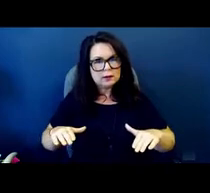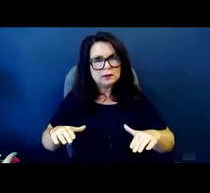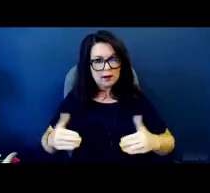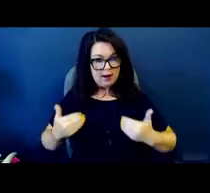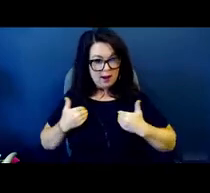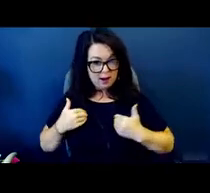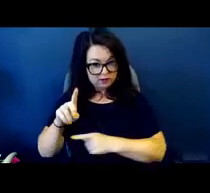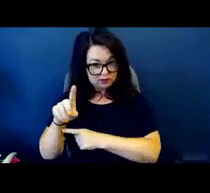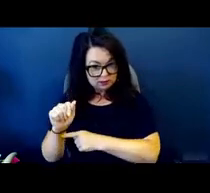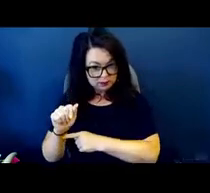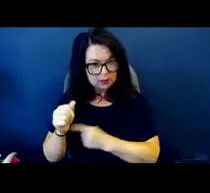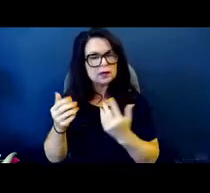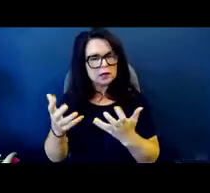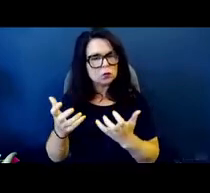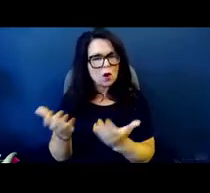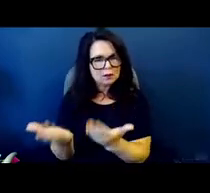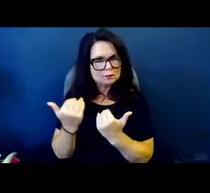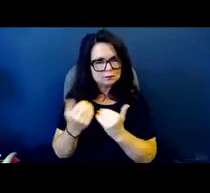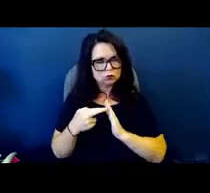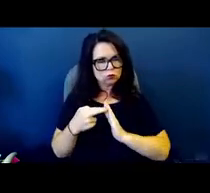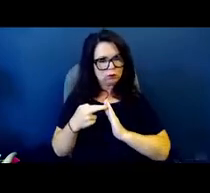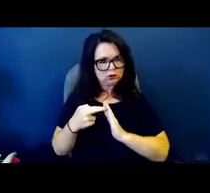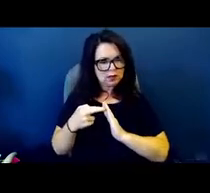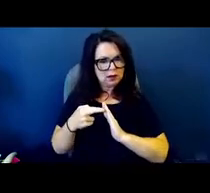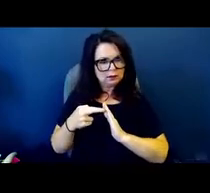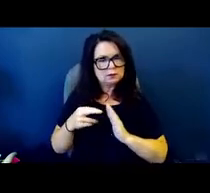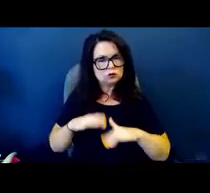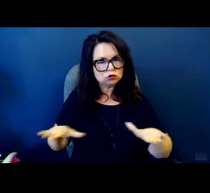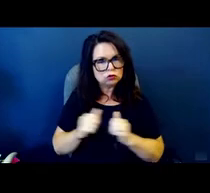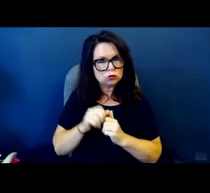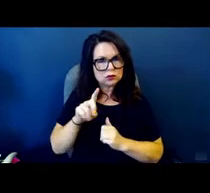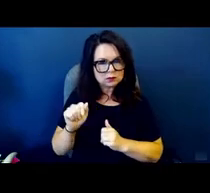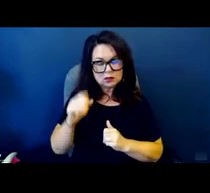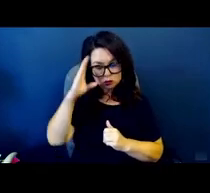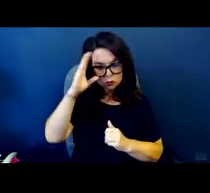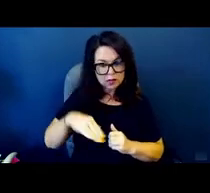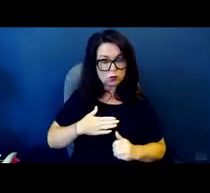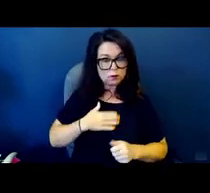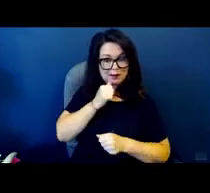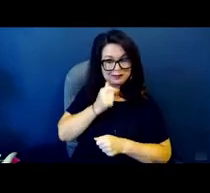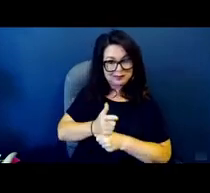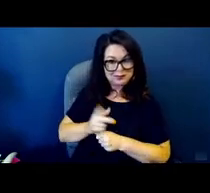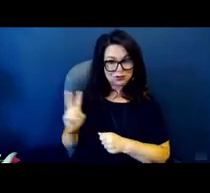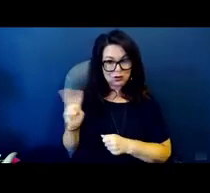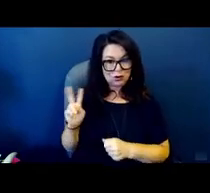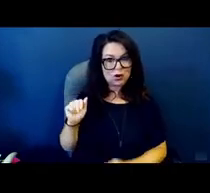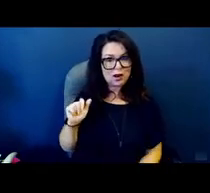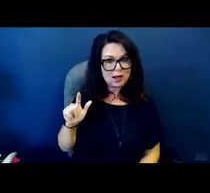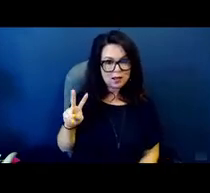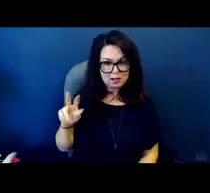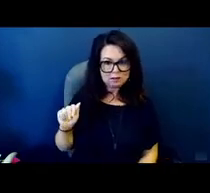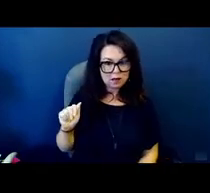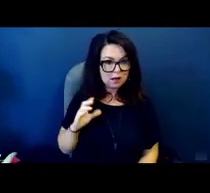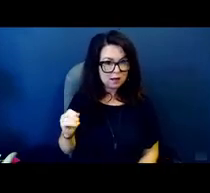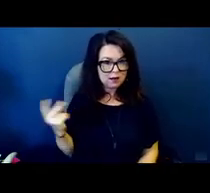they knew my mom had us, my twin sister Alba and I. And at the time, my